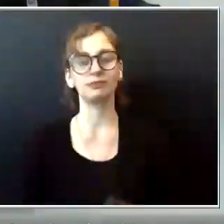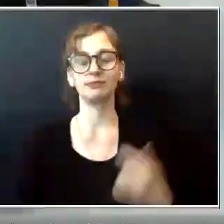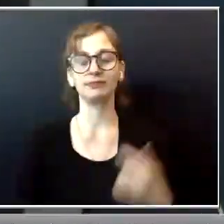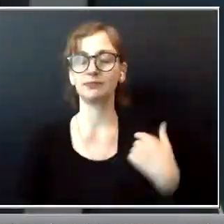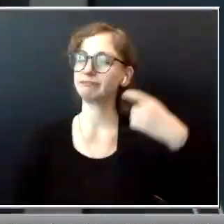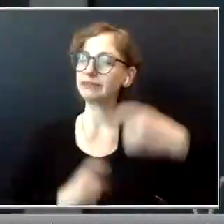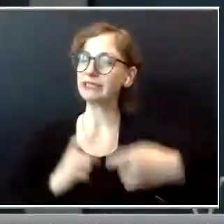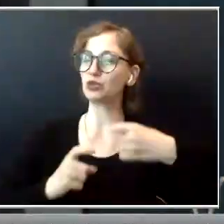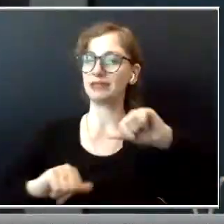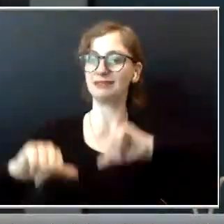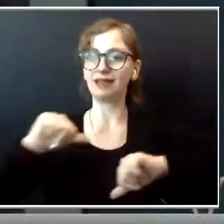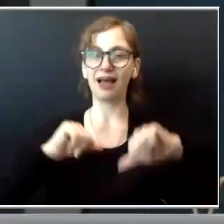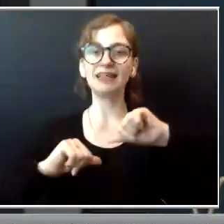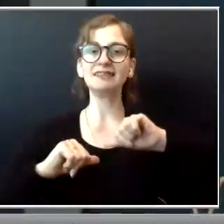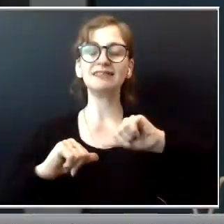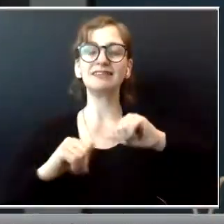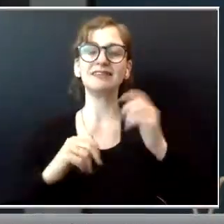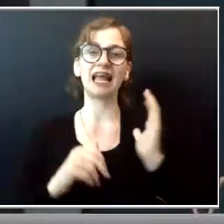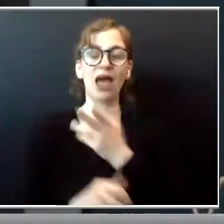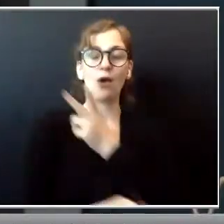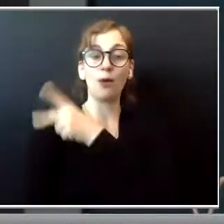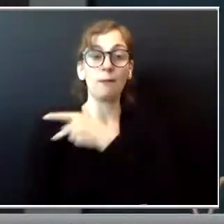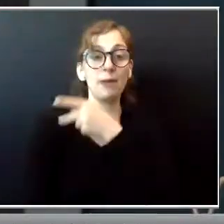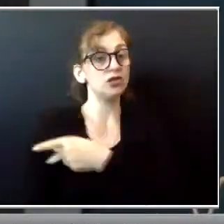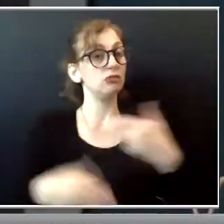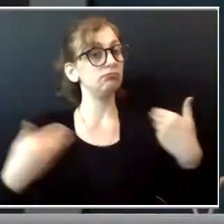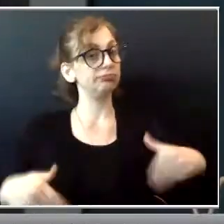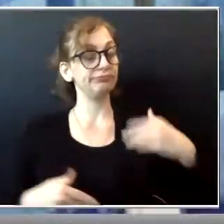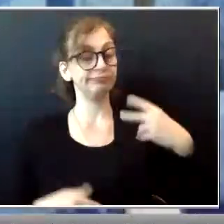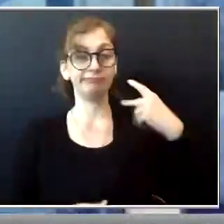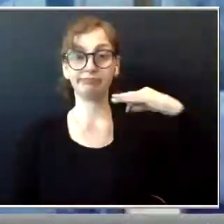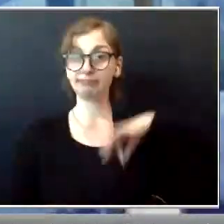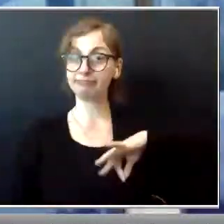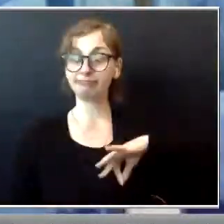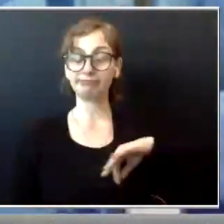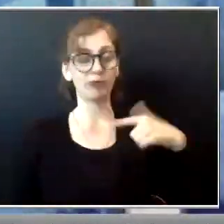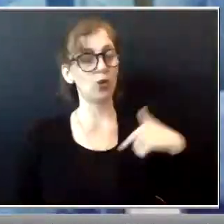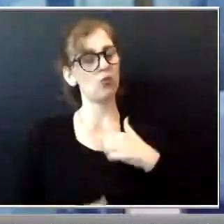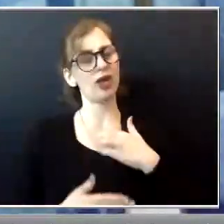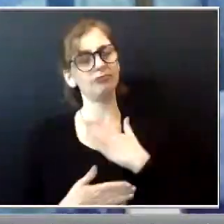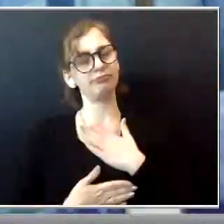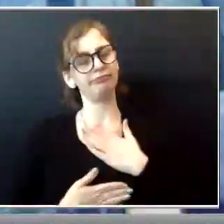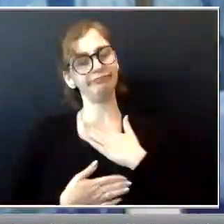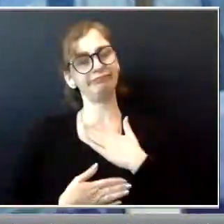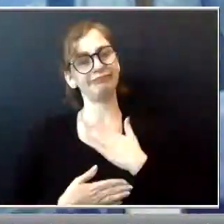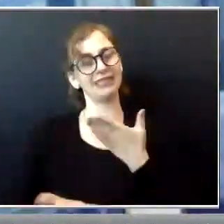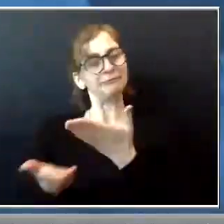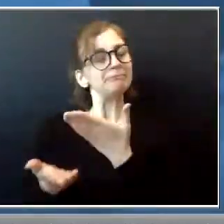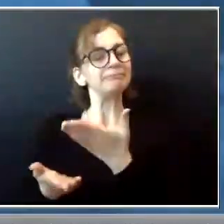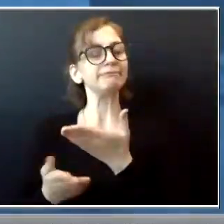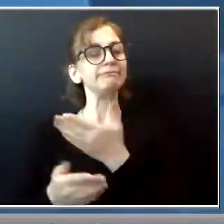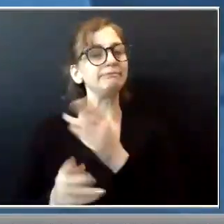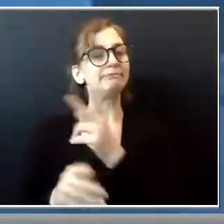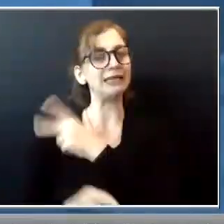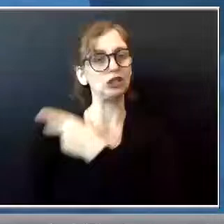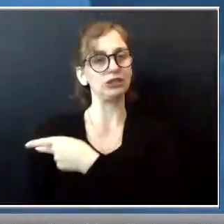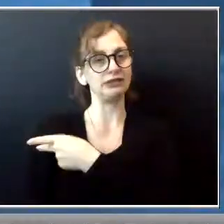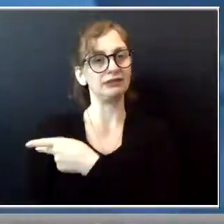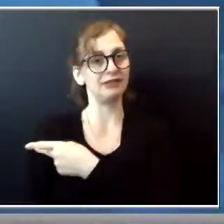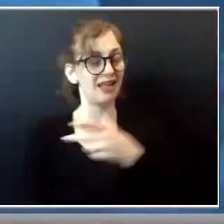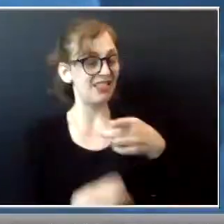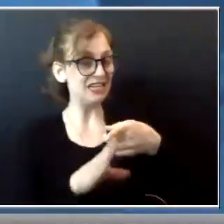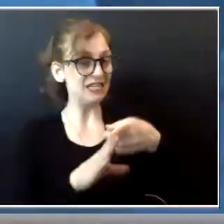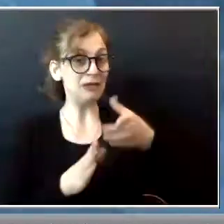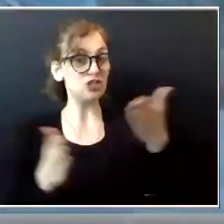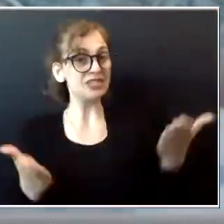patients have benefited from it, and we're very happy to serve patients. The specialists here are outstanding, and if they give you